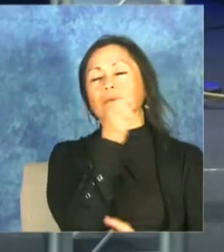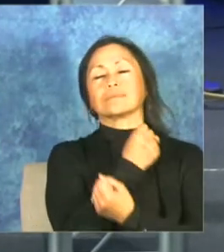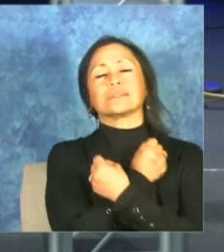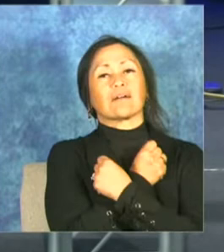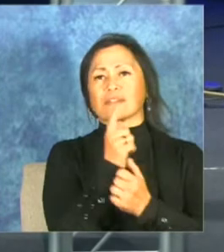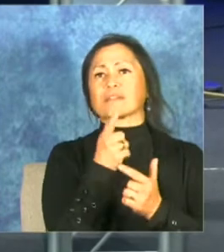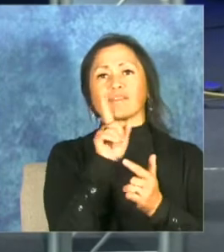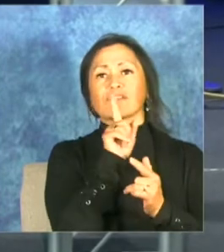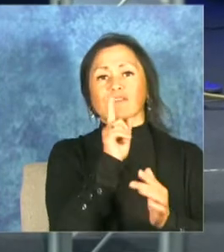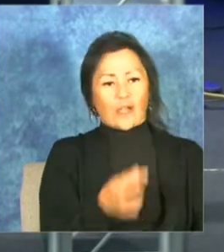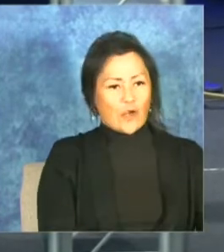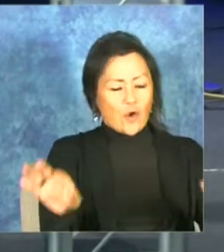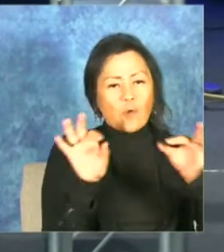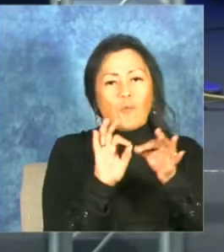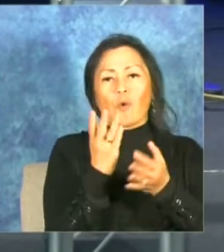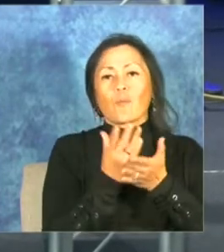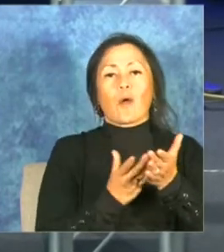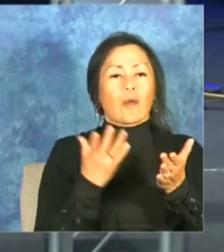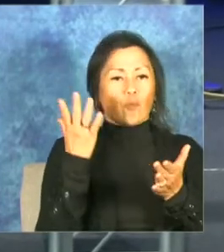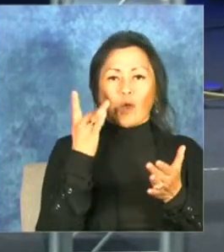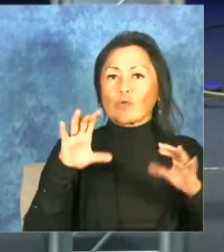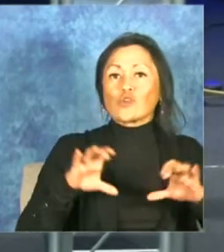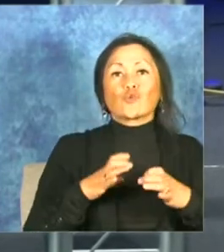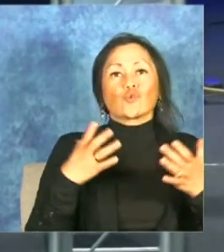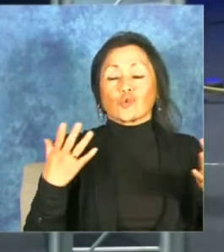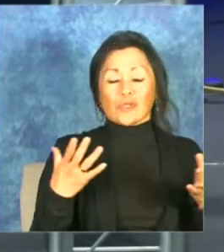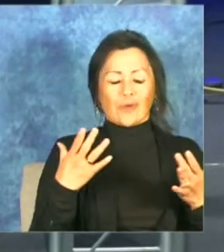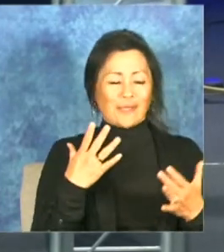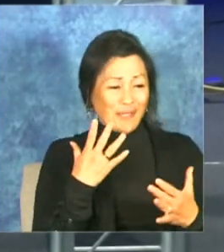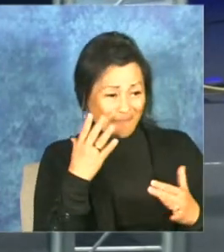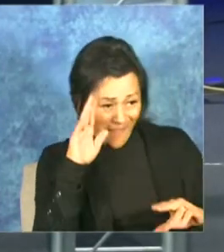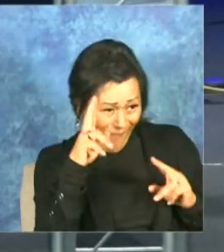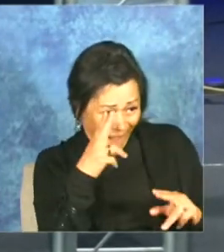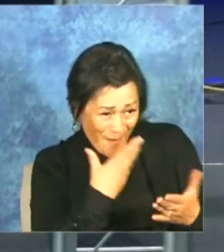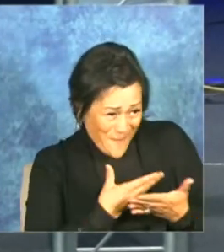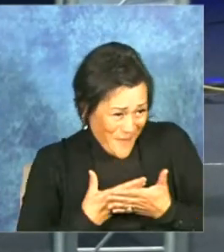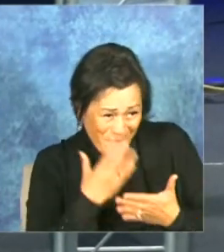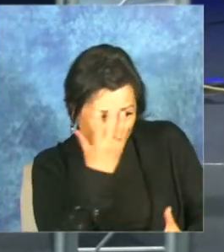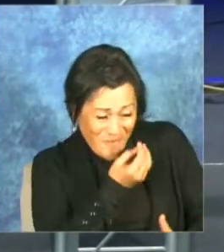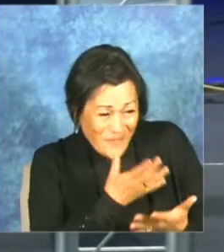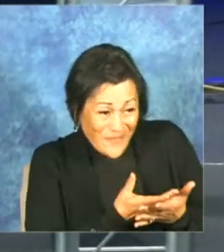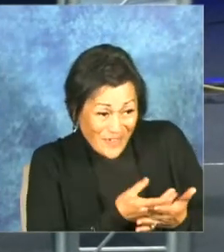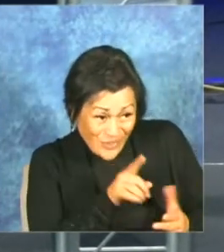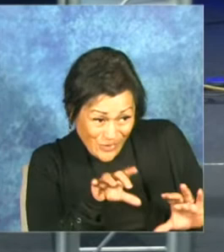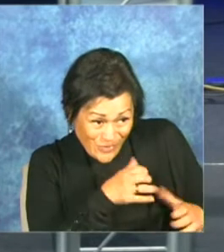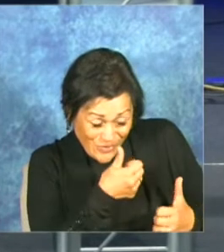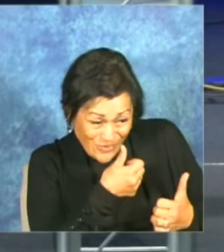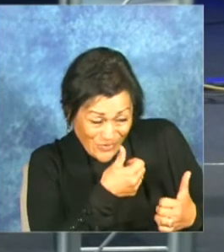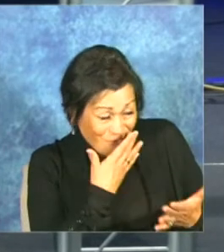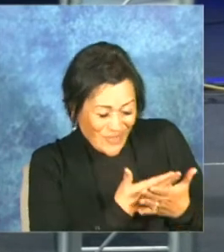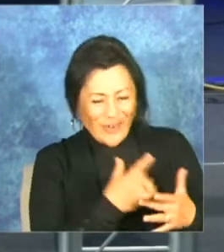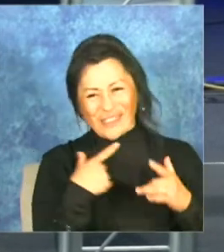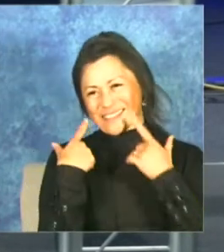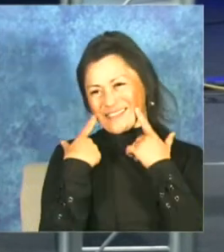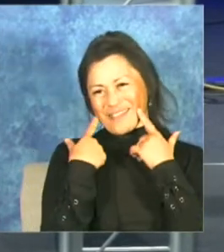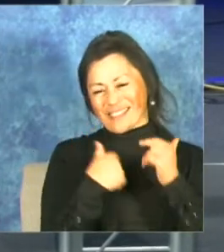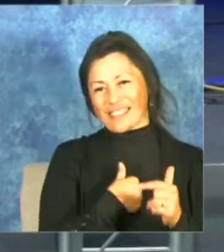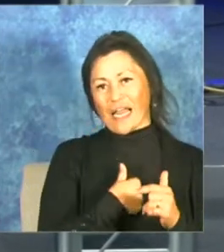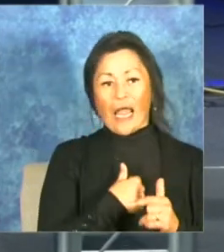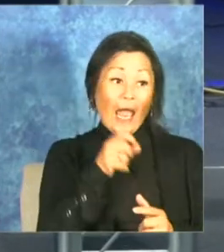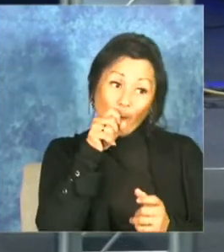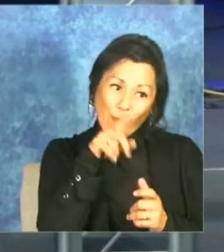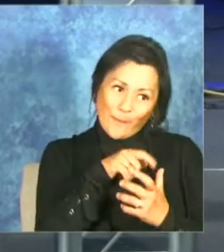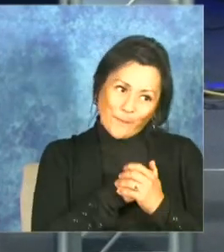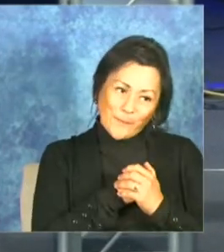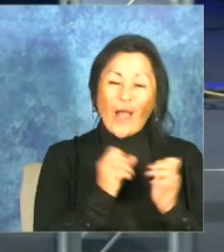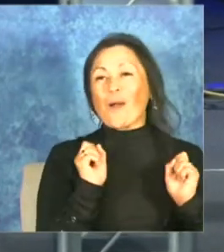really big part of why we get to do what we do as a church. Hi, gorgeous. How you doing? You doing good? Yeah, I got a smile and spit